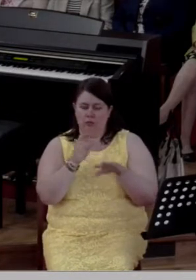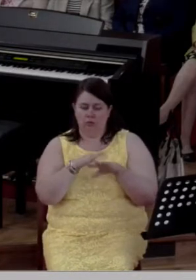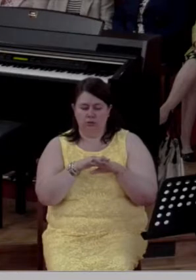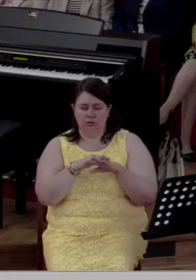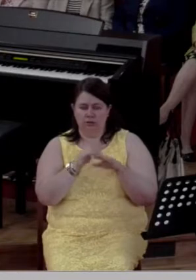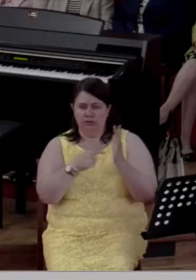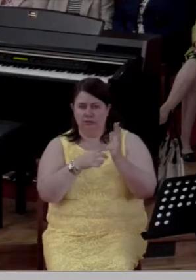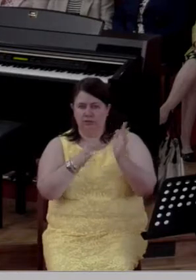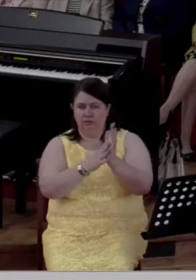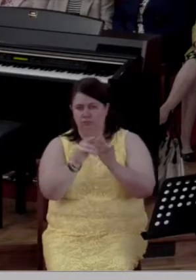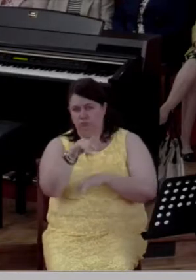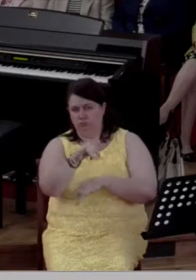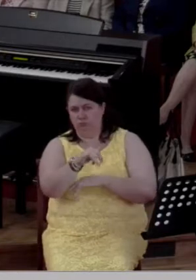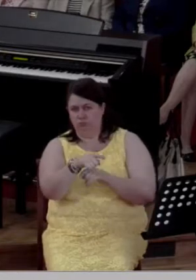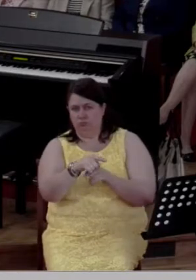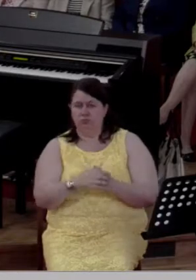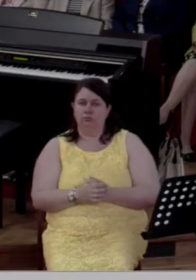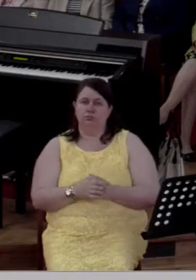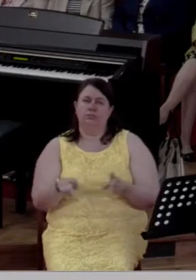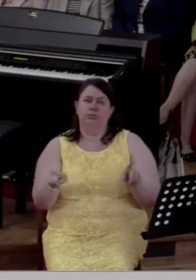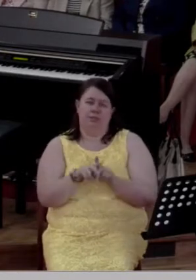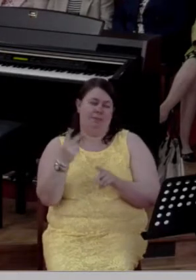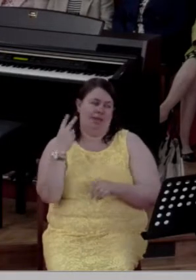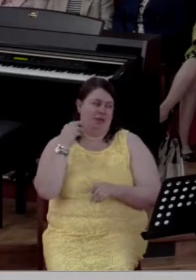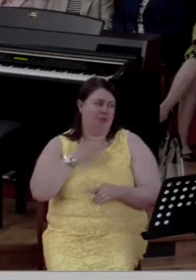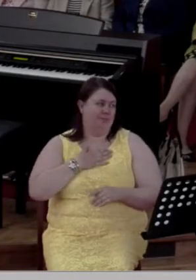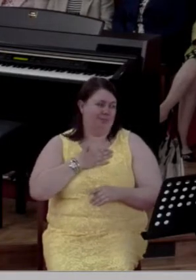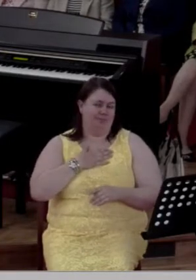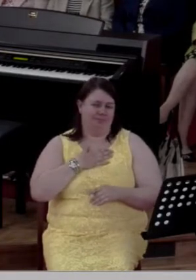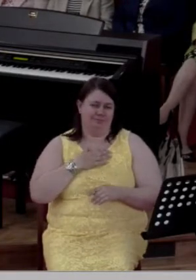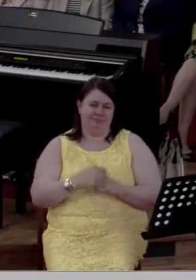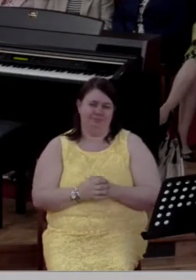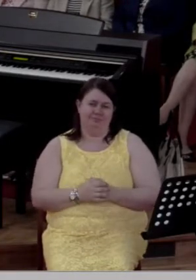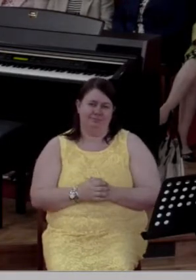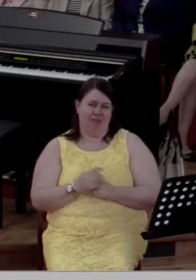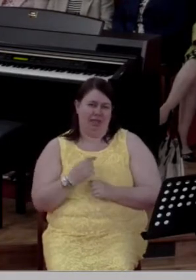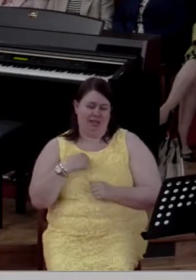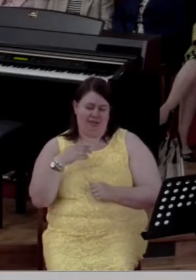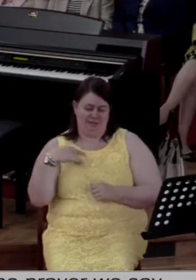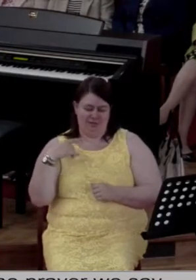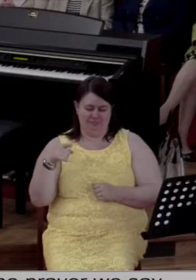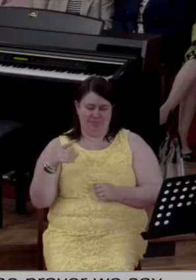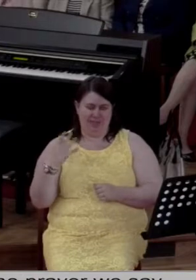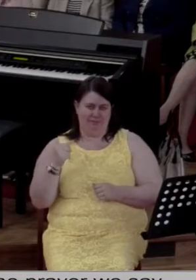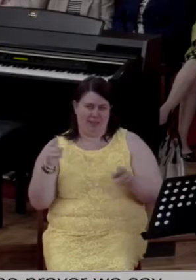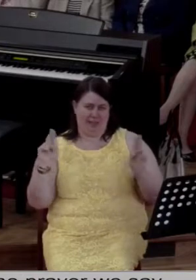Stewart, same haircut as me. In fact, he might have a wee bit less than I've got.